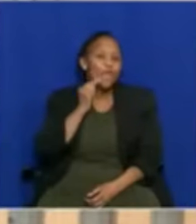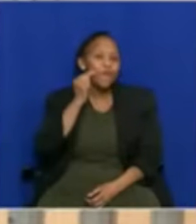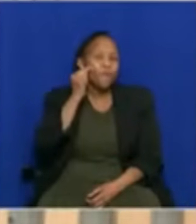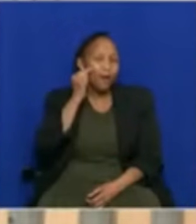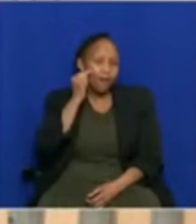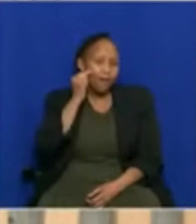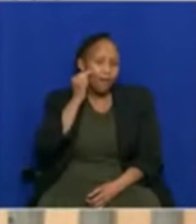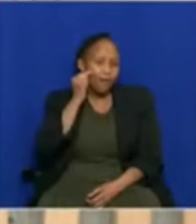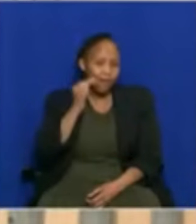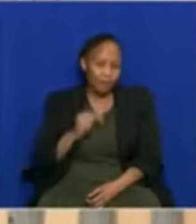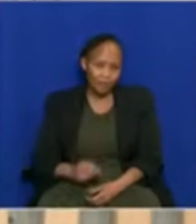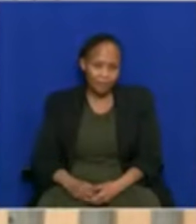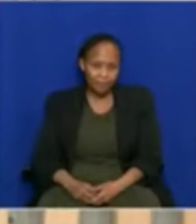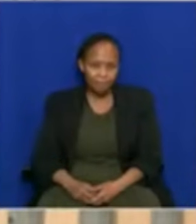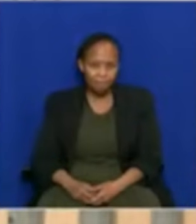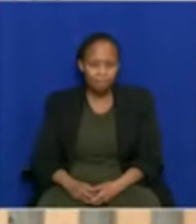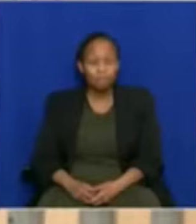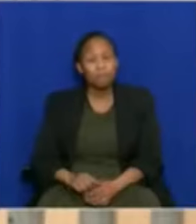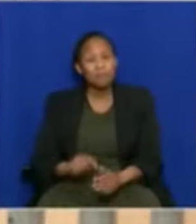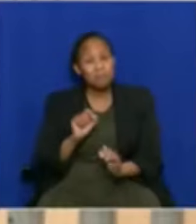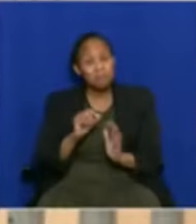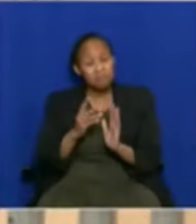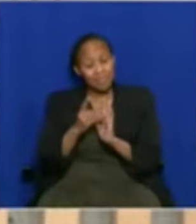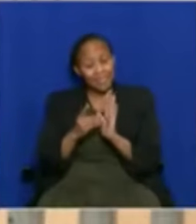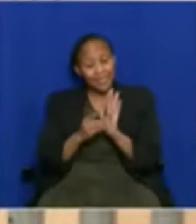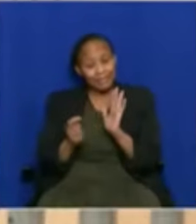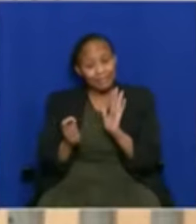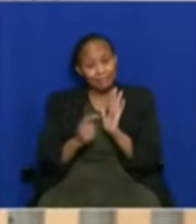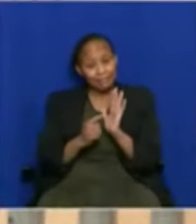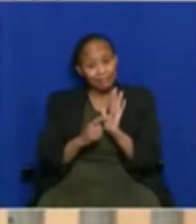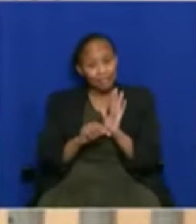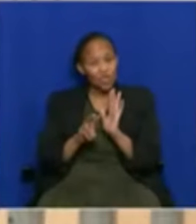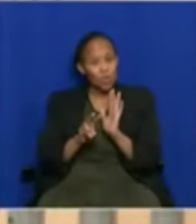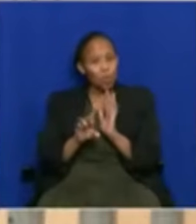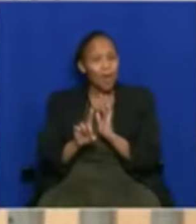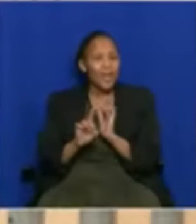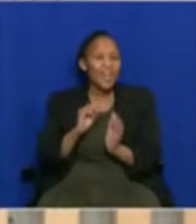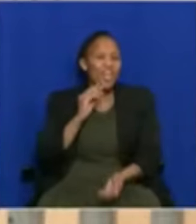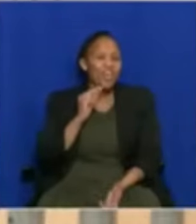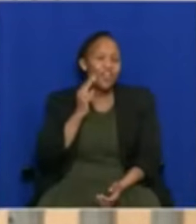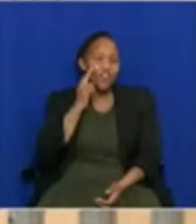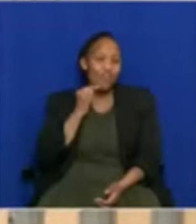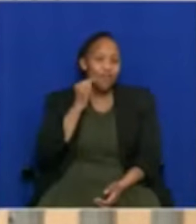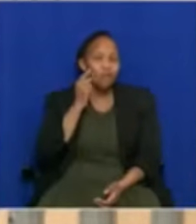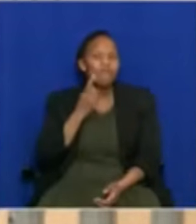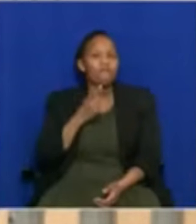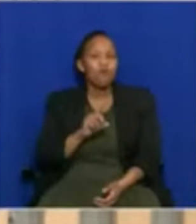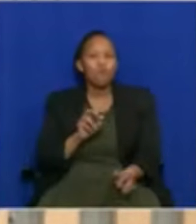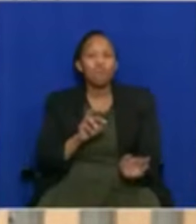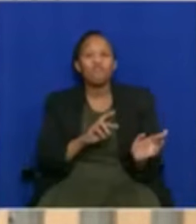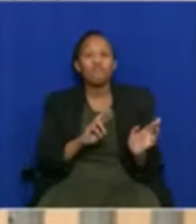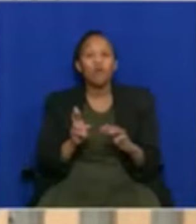That is the date on the referral affidavit of Mr. Adams.